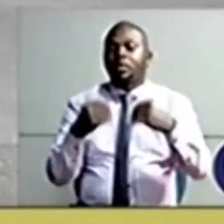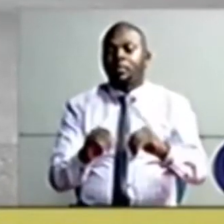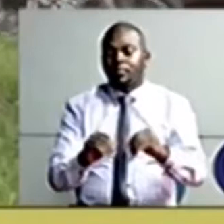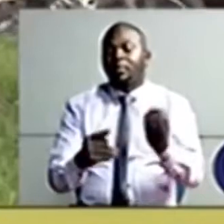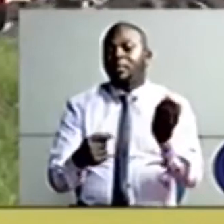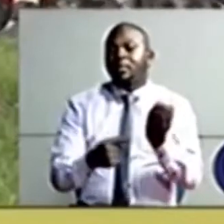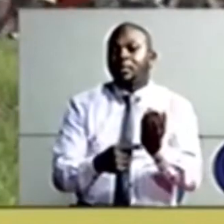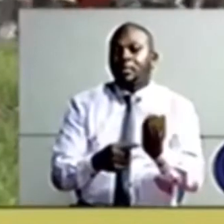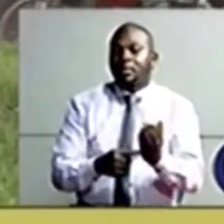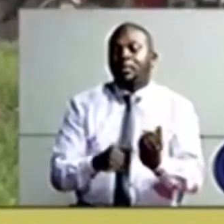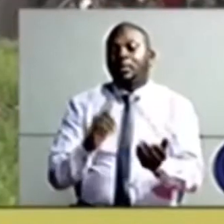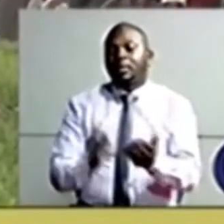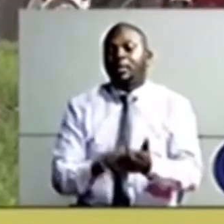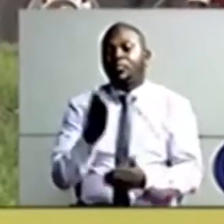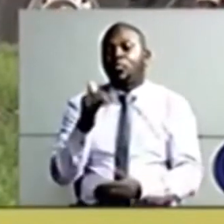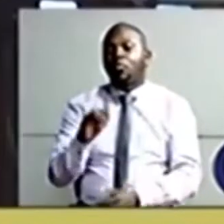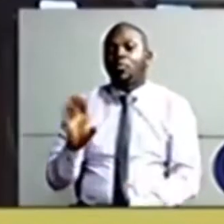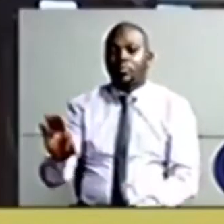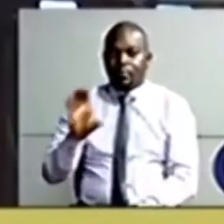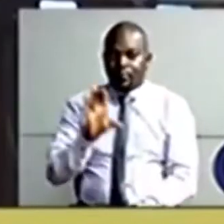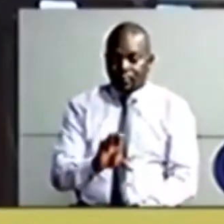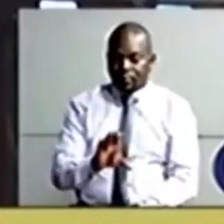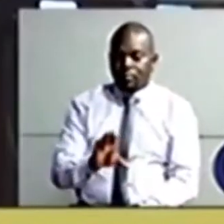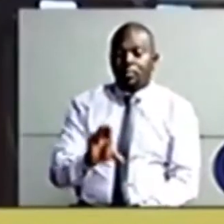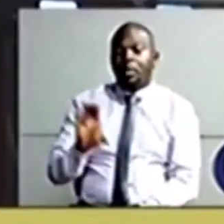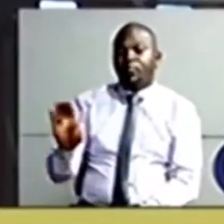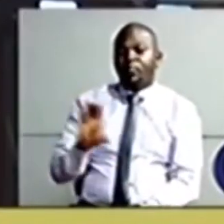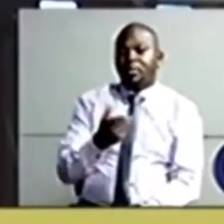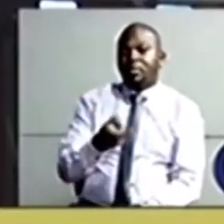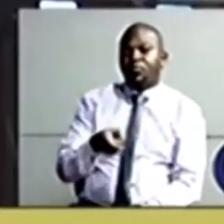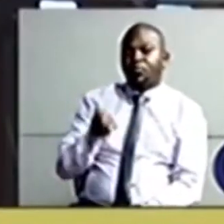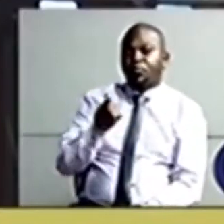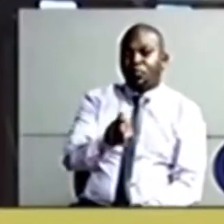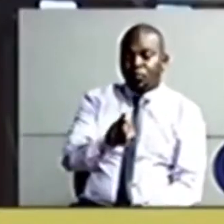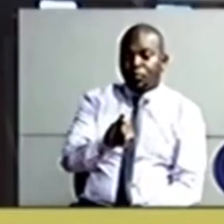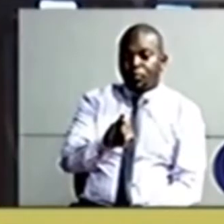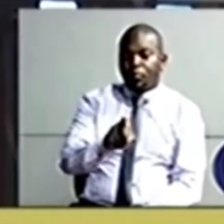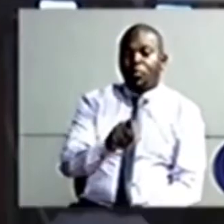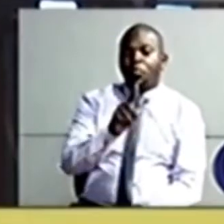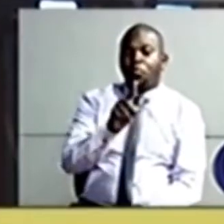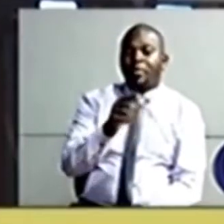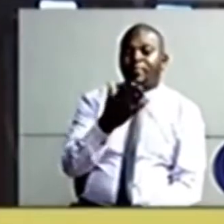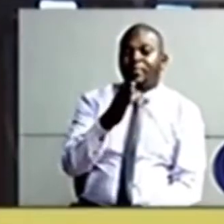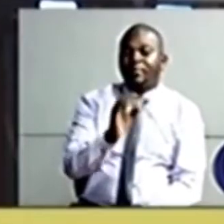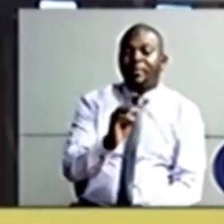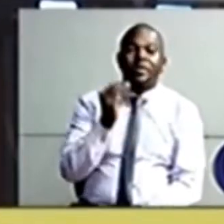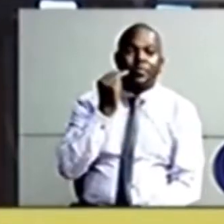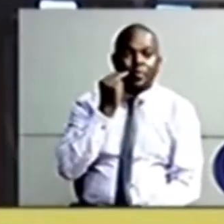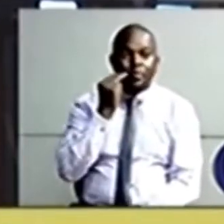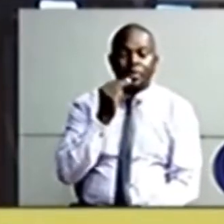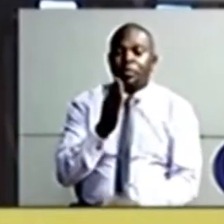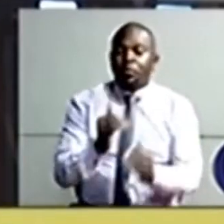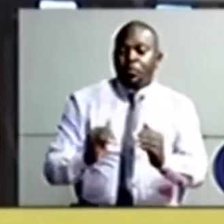technocrats secure additional funding. Funding has also increased from 150 million to